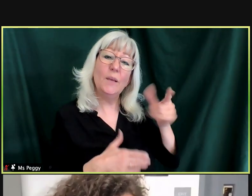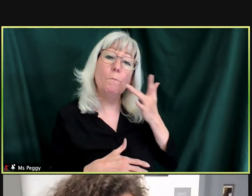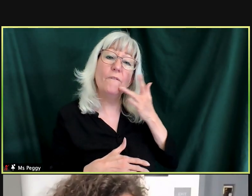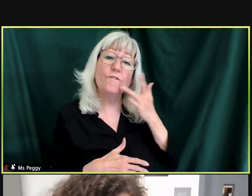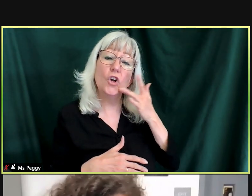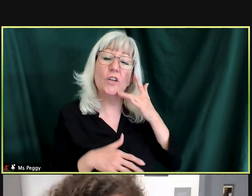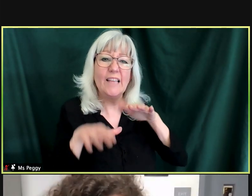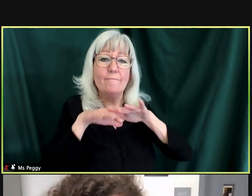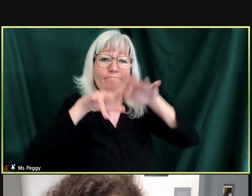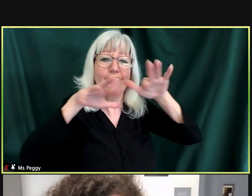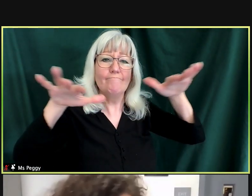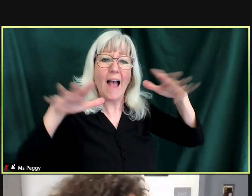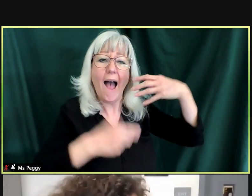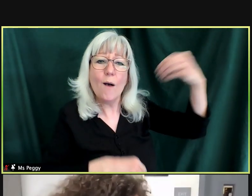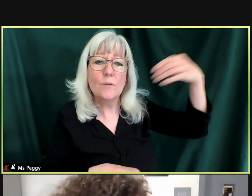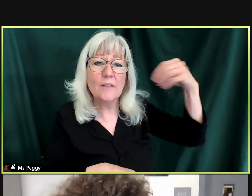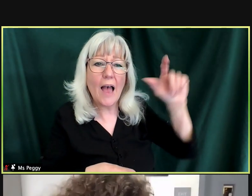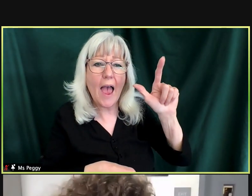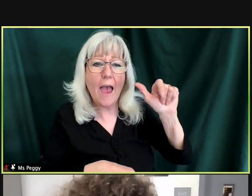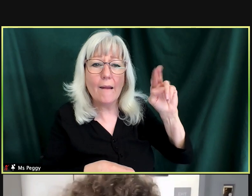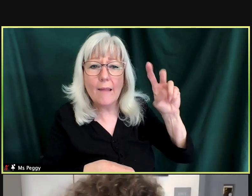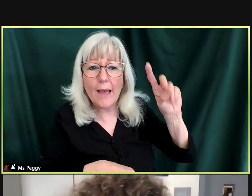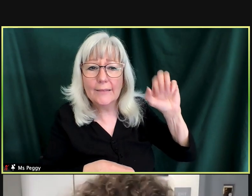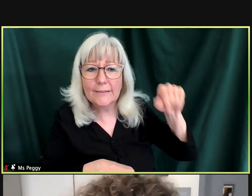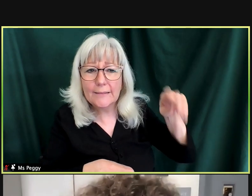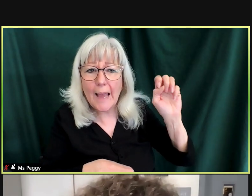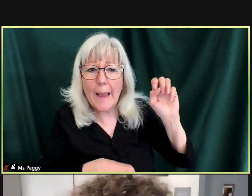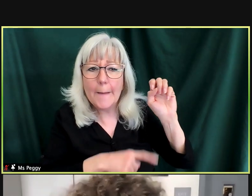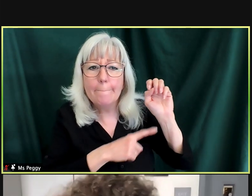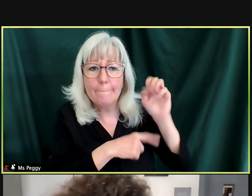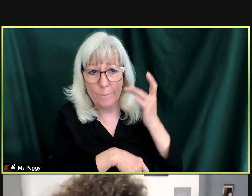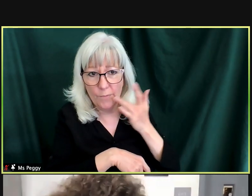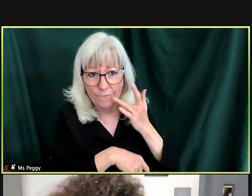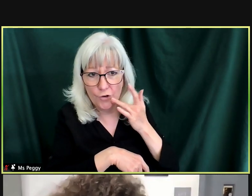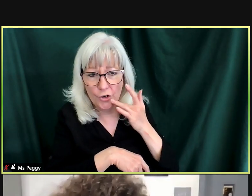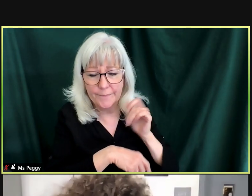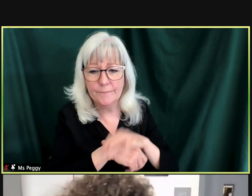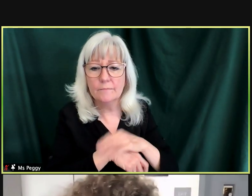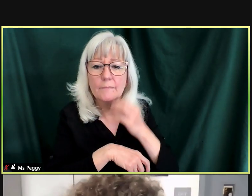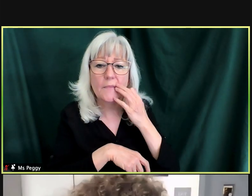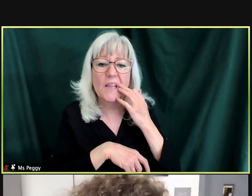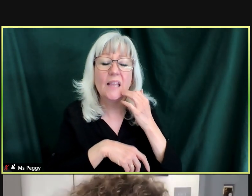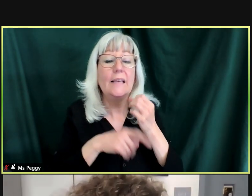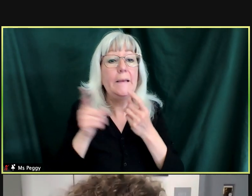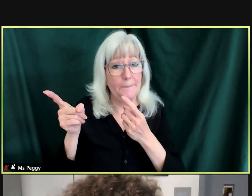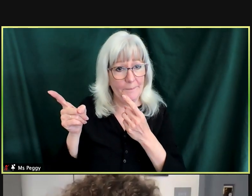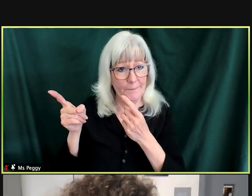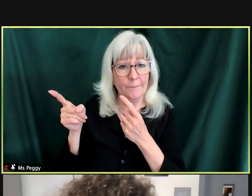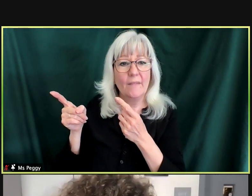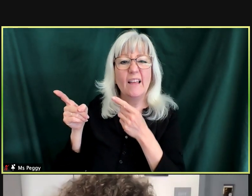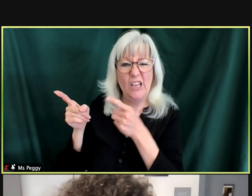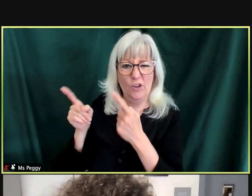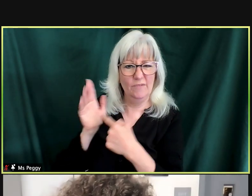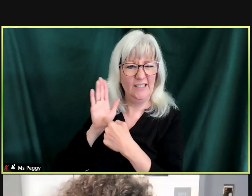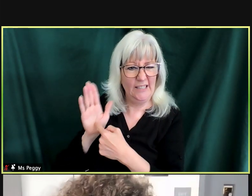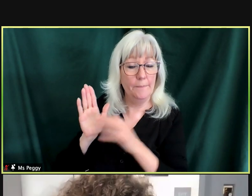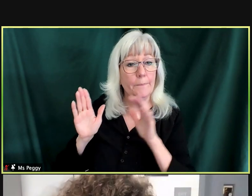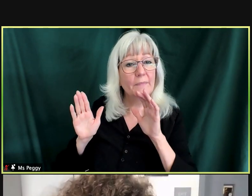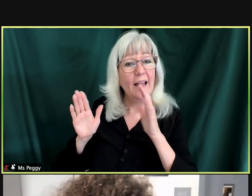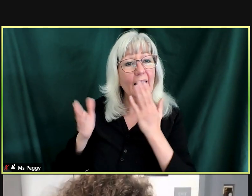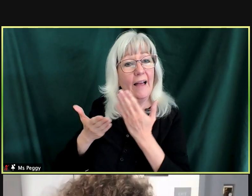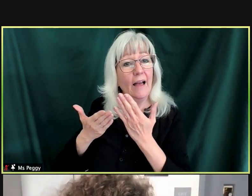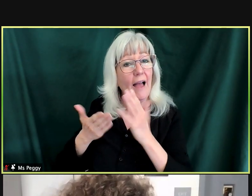but that's my take on it. So here we have him painting a still life of all of his things